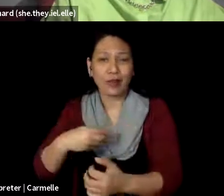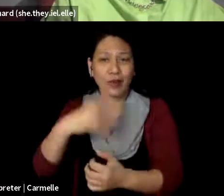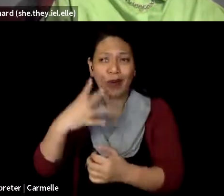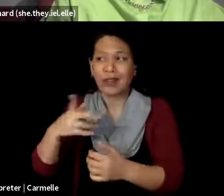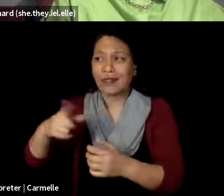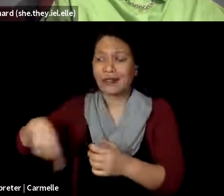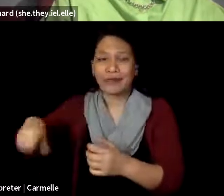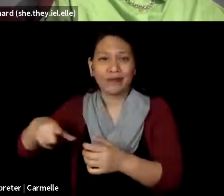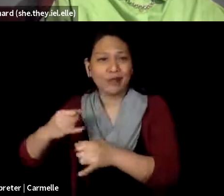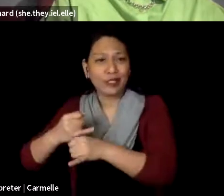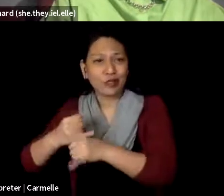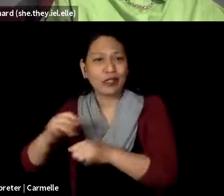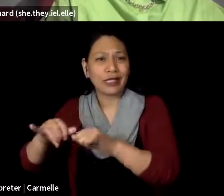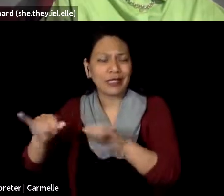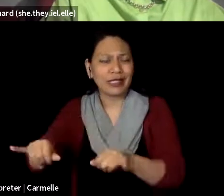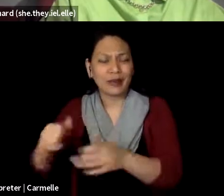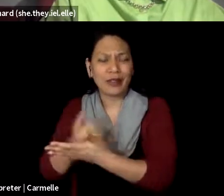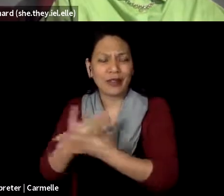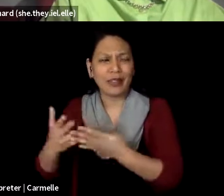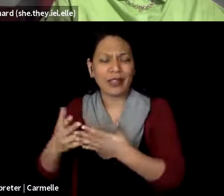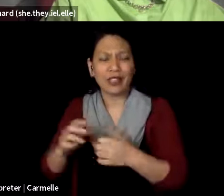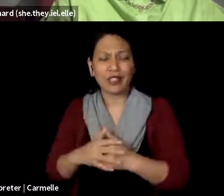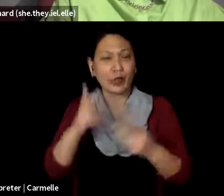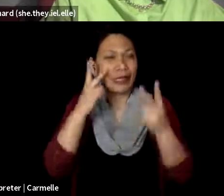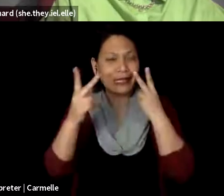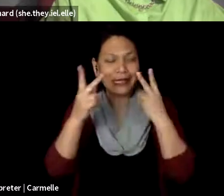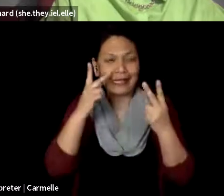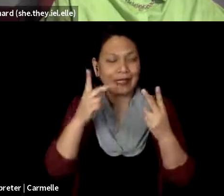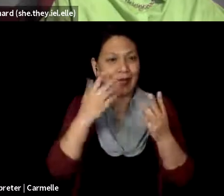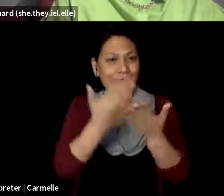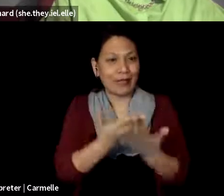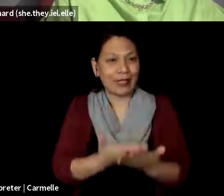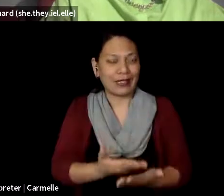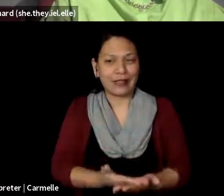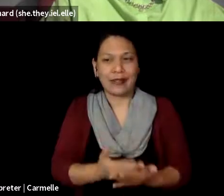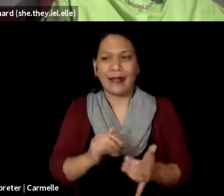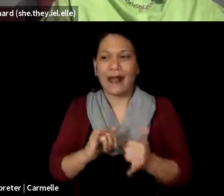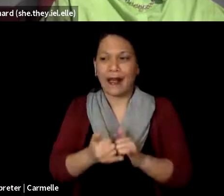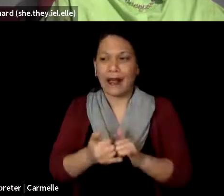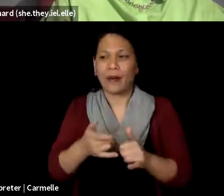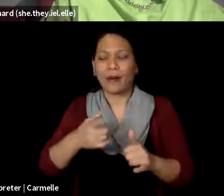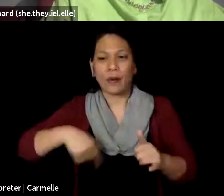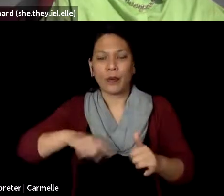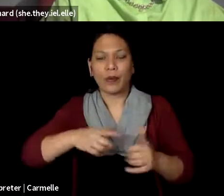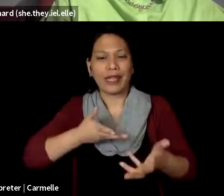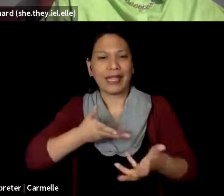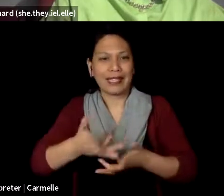We're seeing it all kinds of levels of the way in which that engagement is happening.